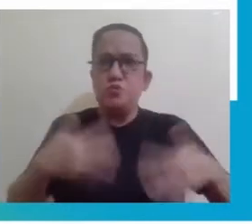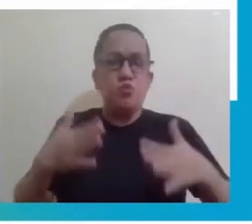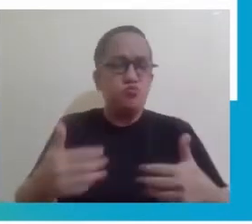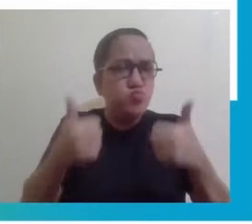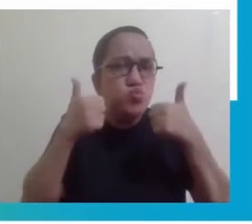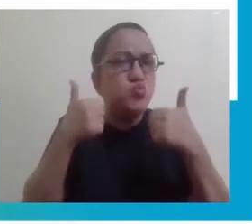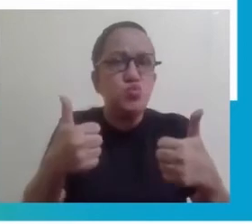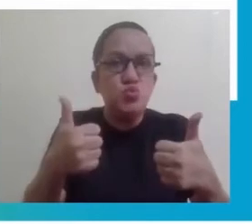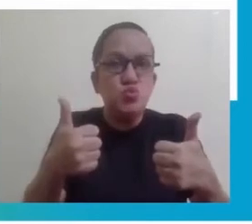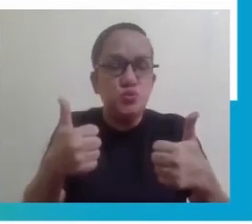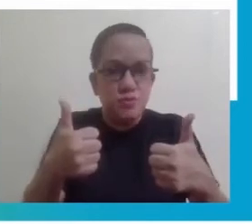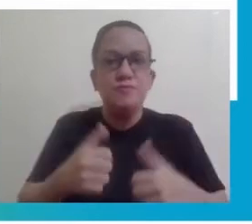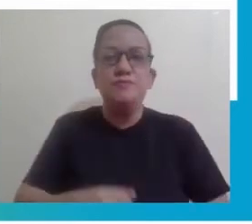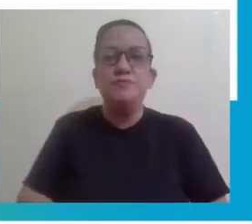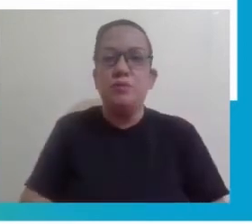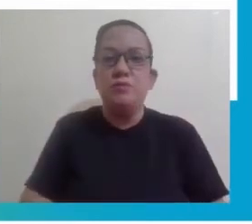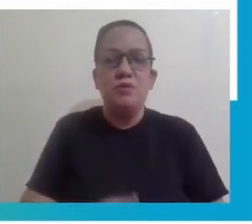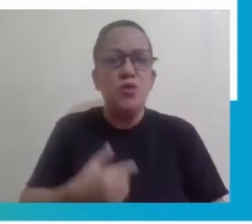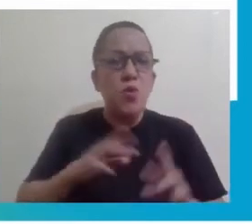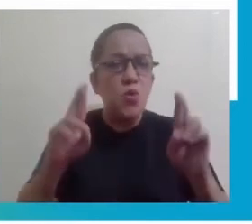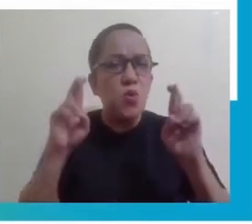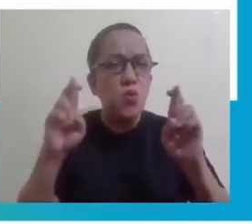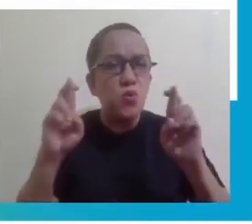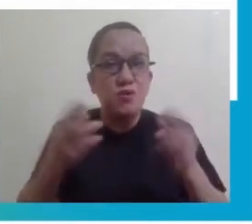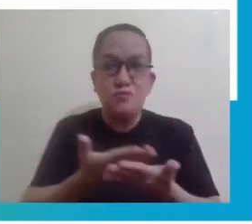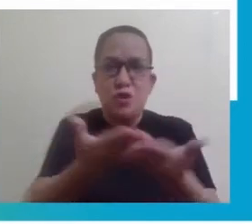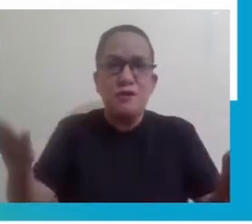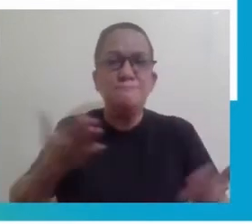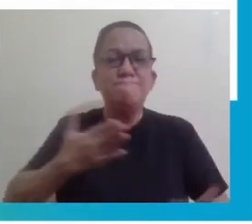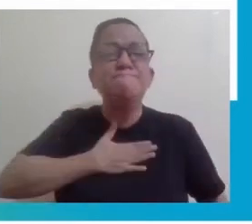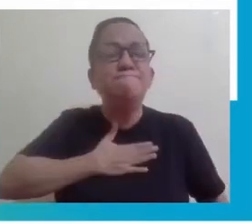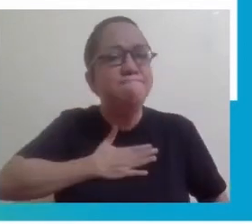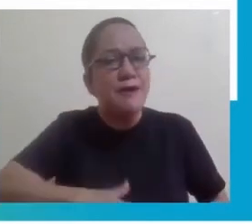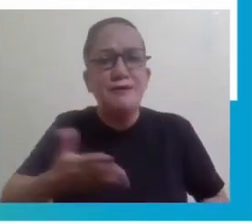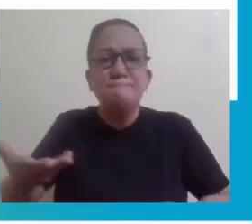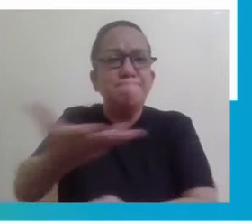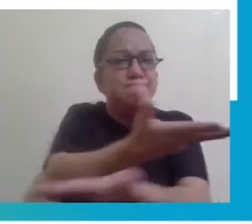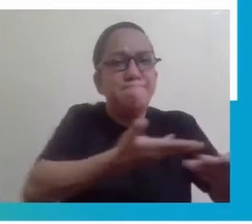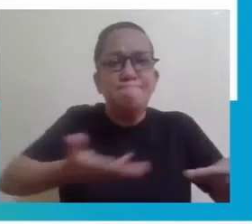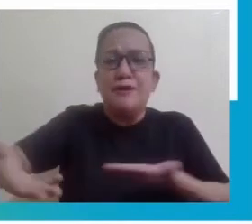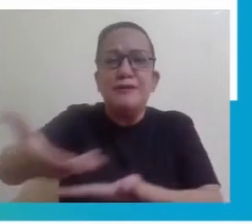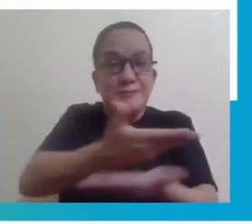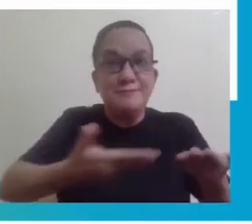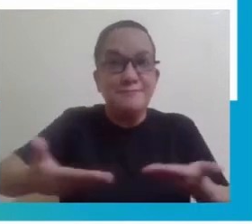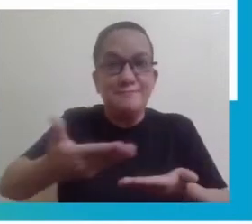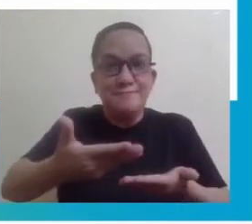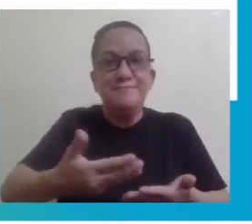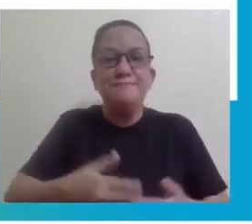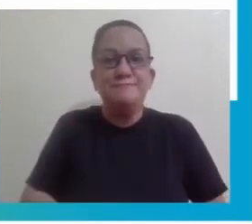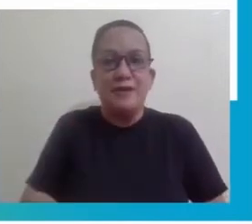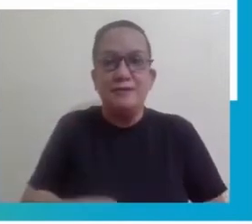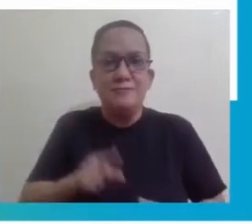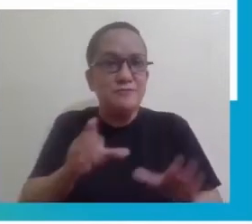all of you will actively participate in the discussions, especially those organized by our CSO partners over the